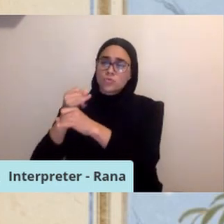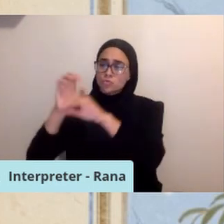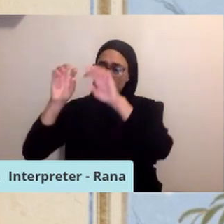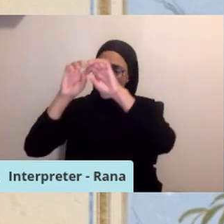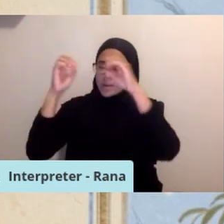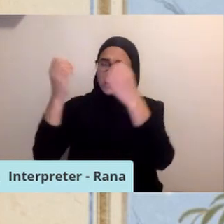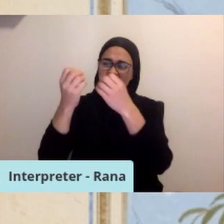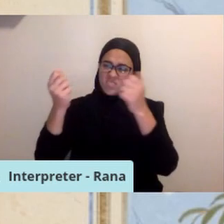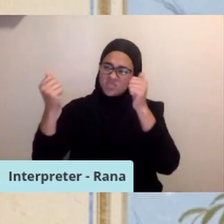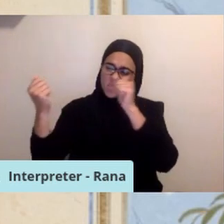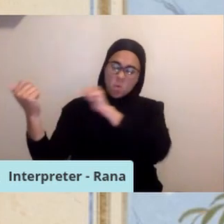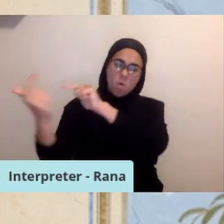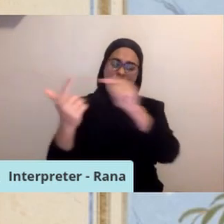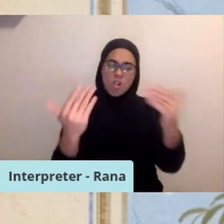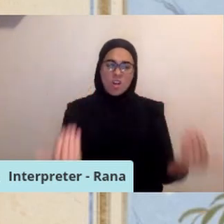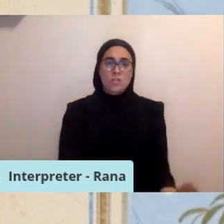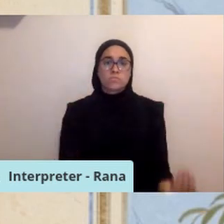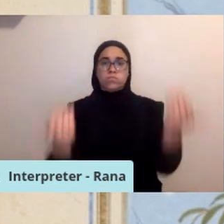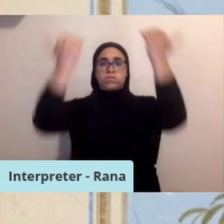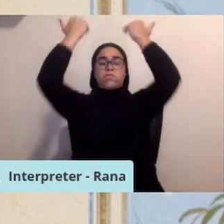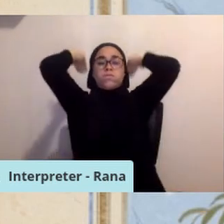overwhelmed by the tsunami.